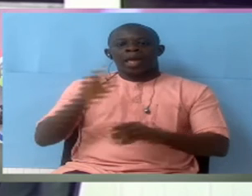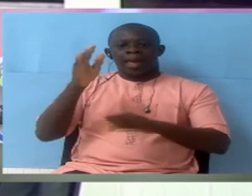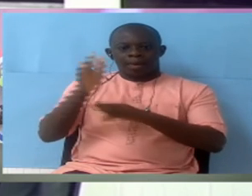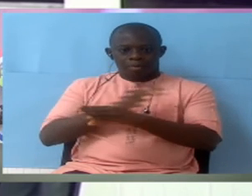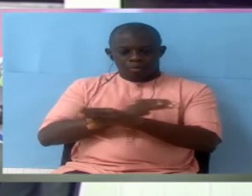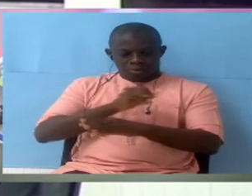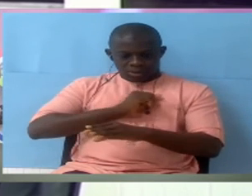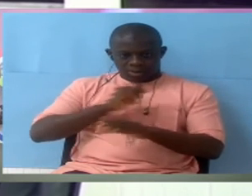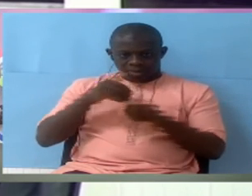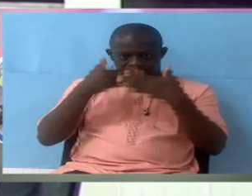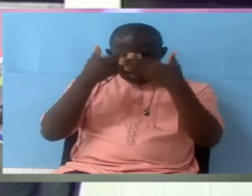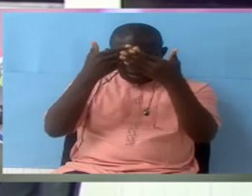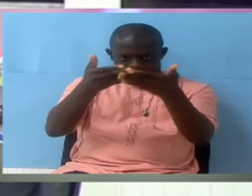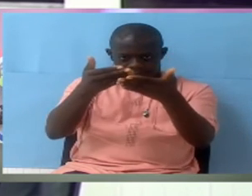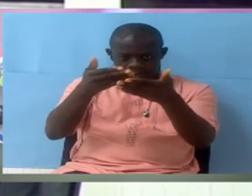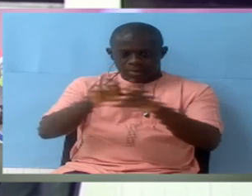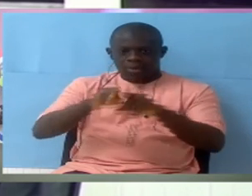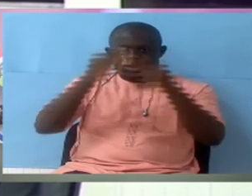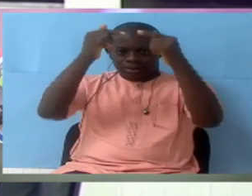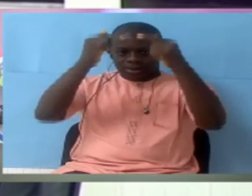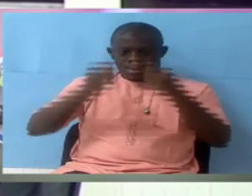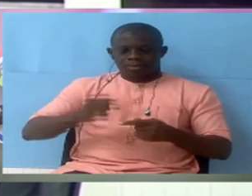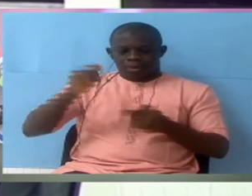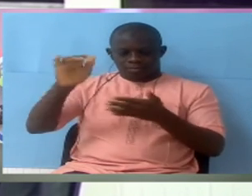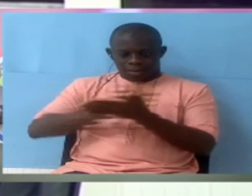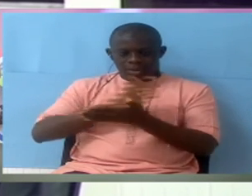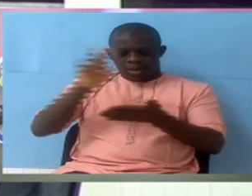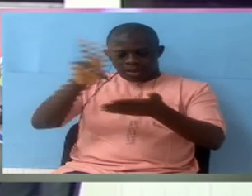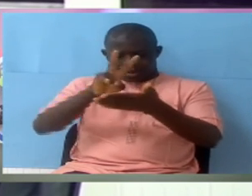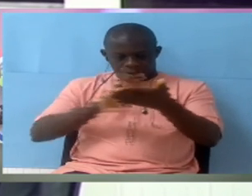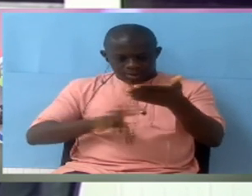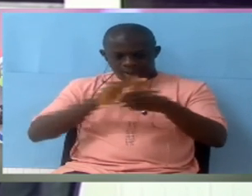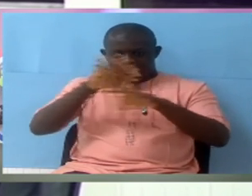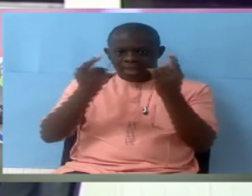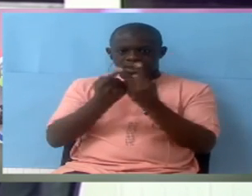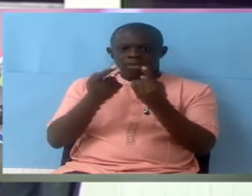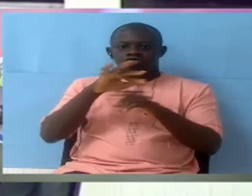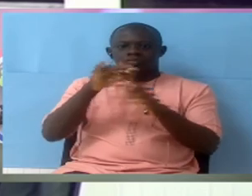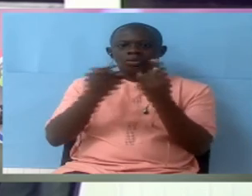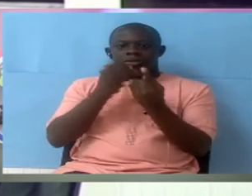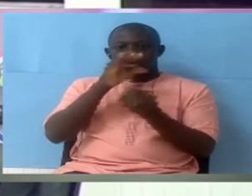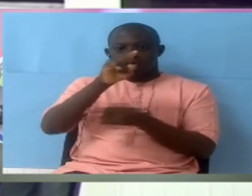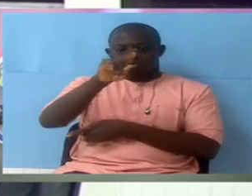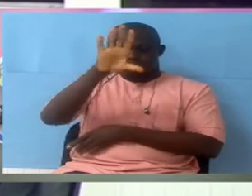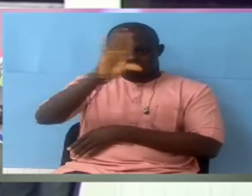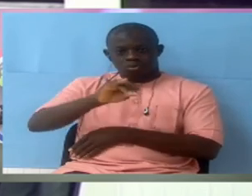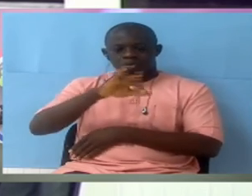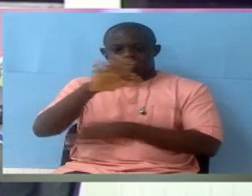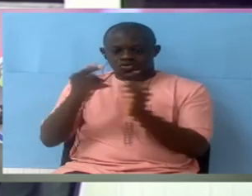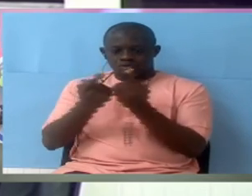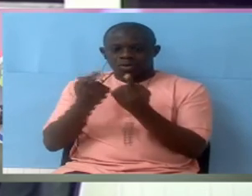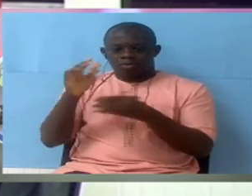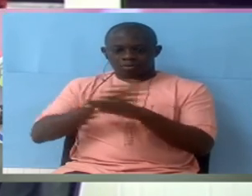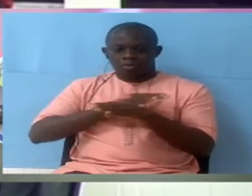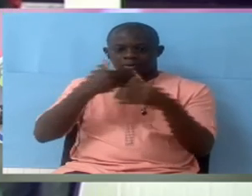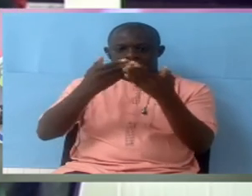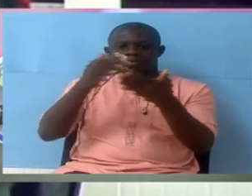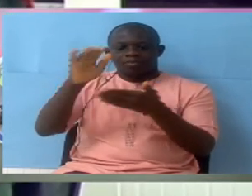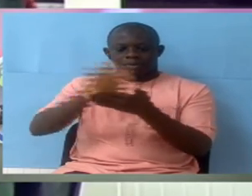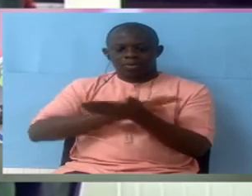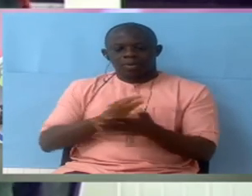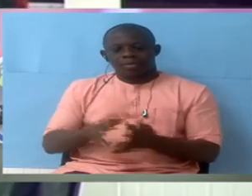the cautionary statement? Ndax jangalon nañ la tumal bo xamne dañ la ko tuma balam la